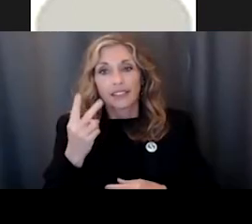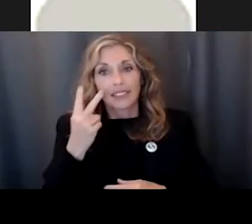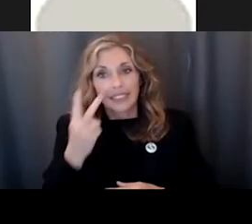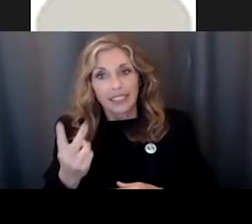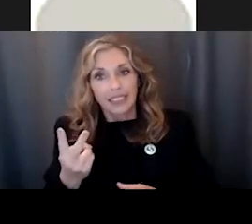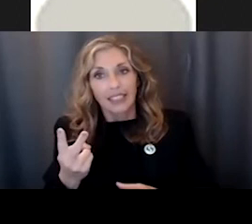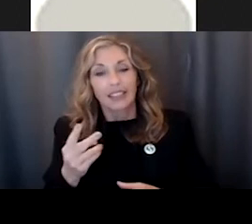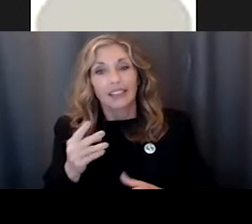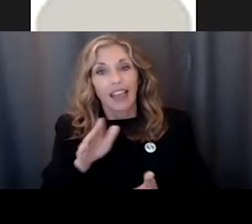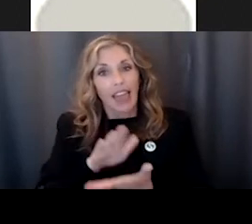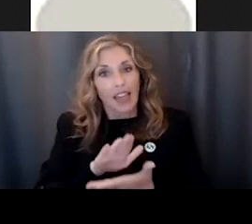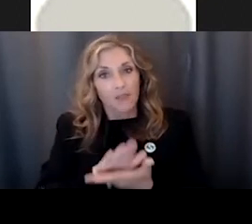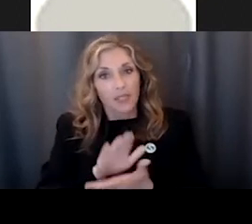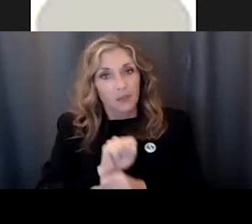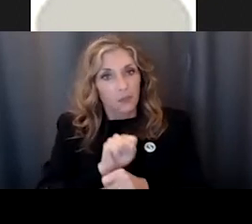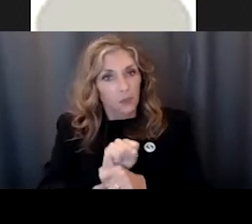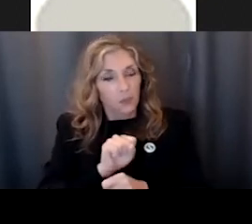doing. And